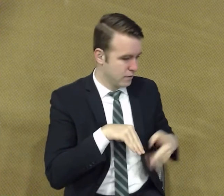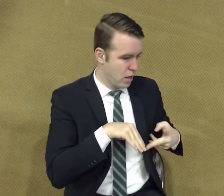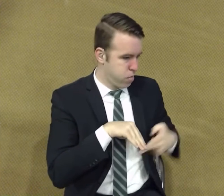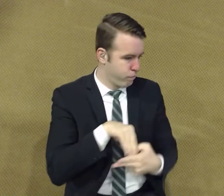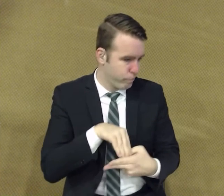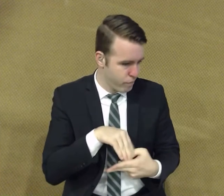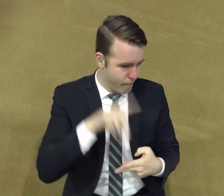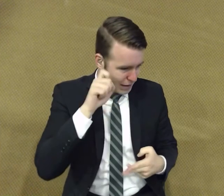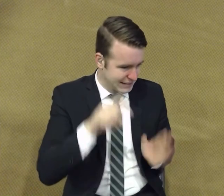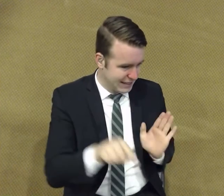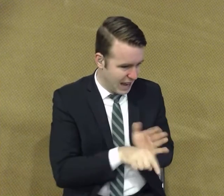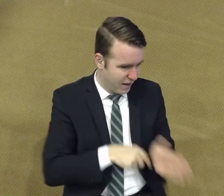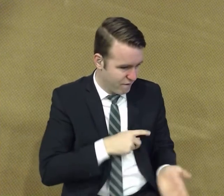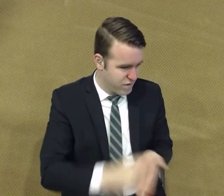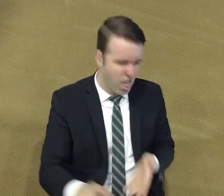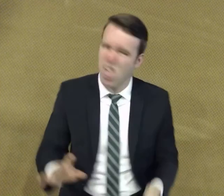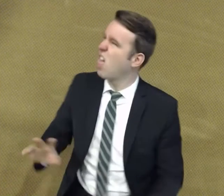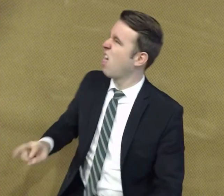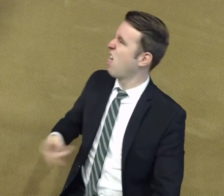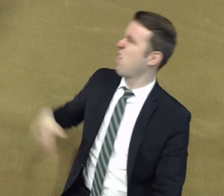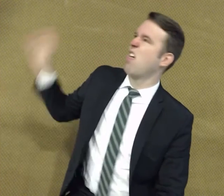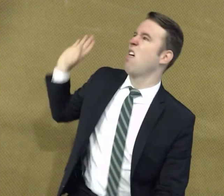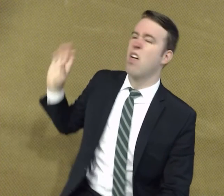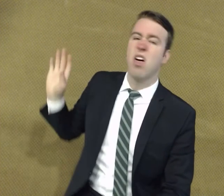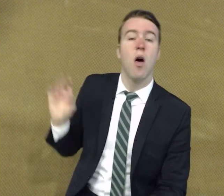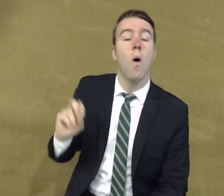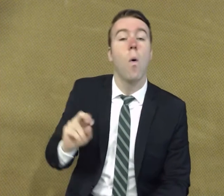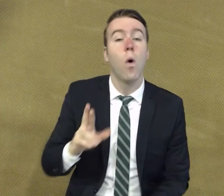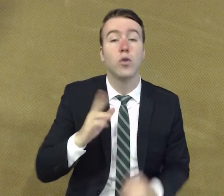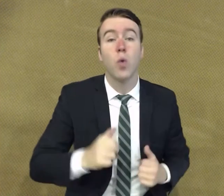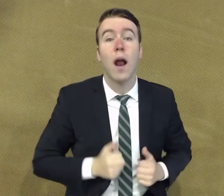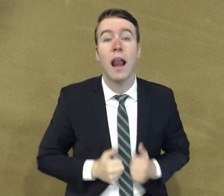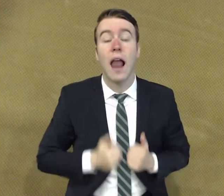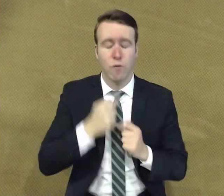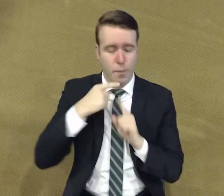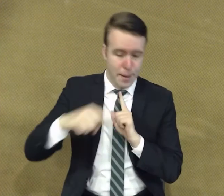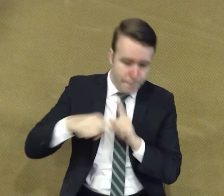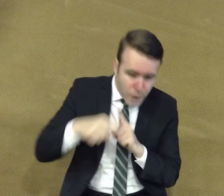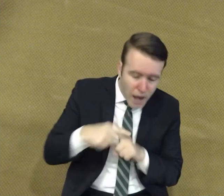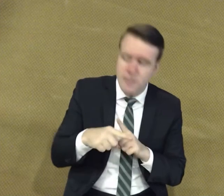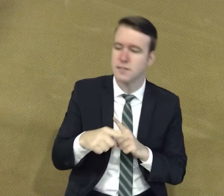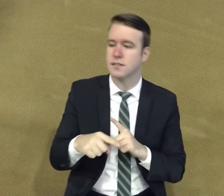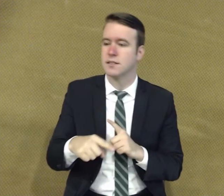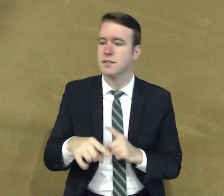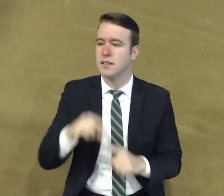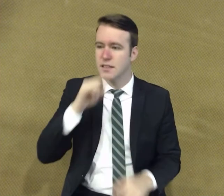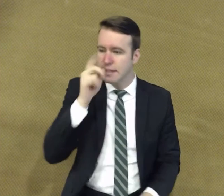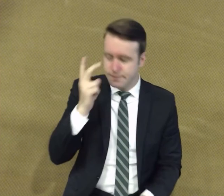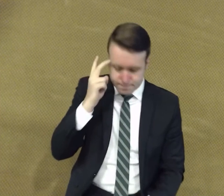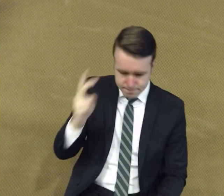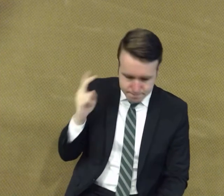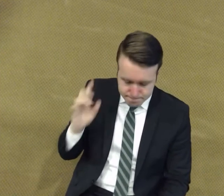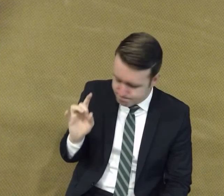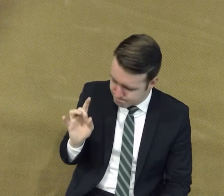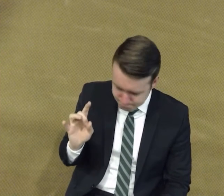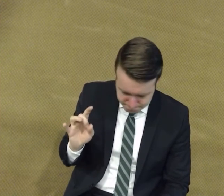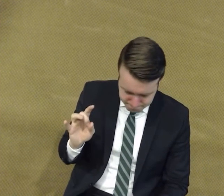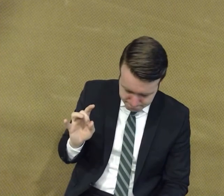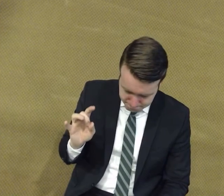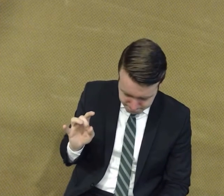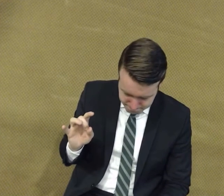their lives? Or are the exploits of your life going to be positive, and when those kids look back, they